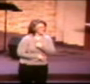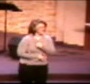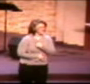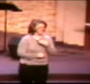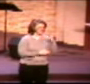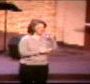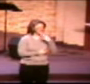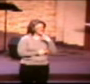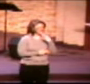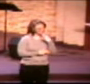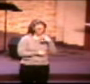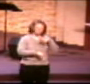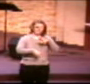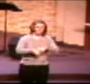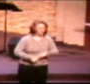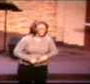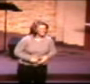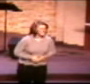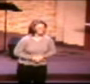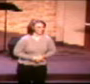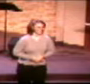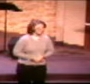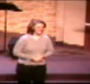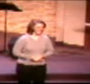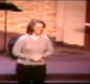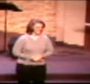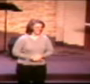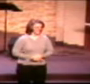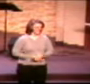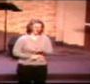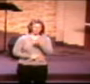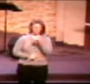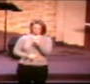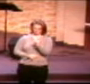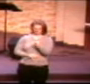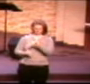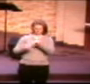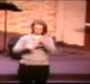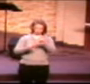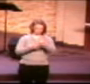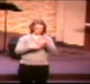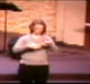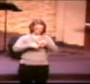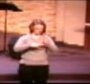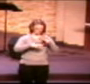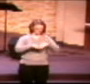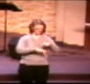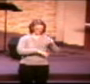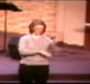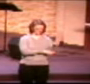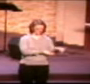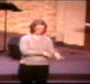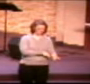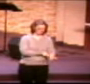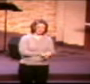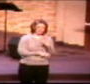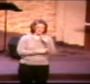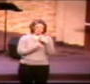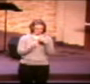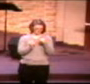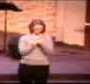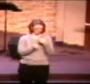says, of course. So Robin, would you place that ring on Carrie's finger and repeat after